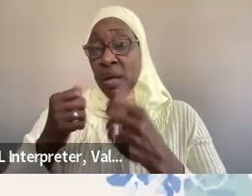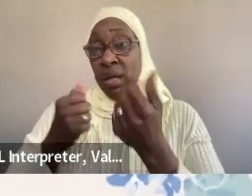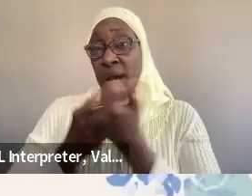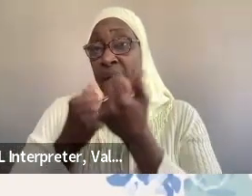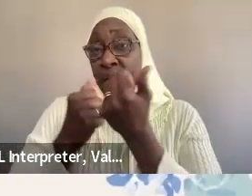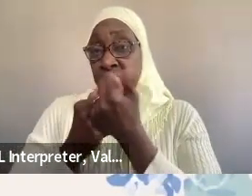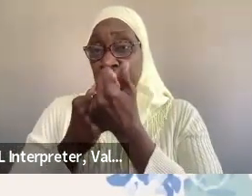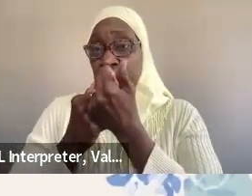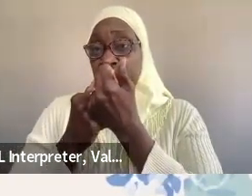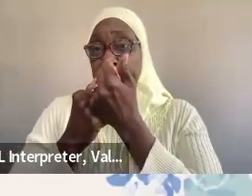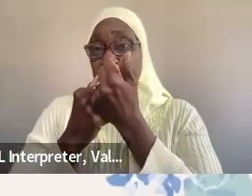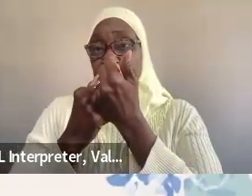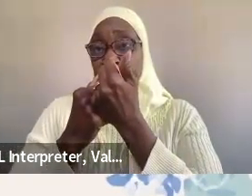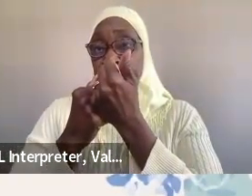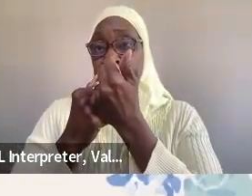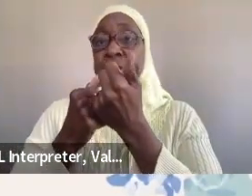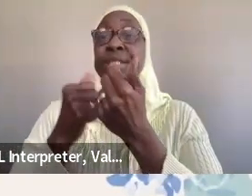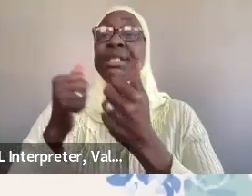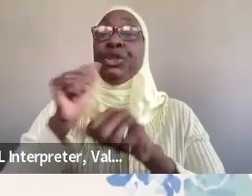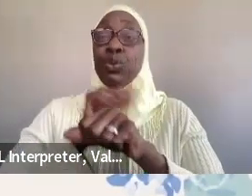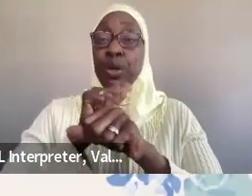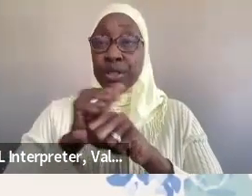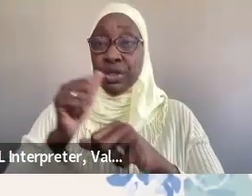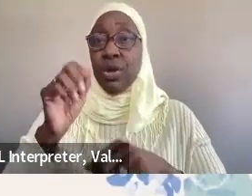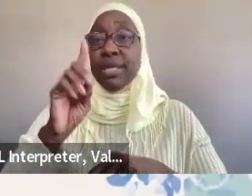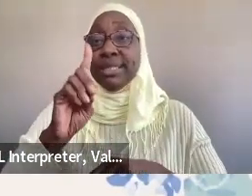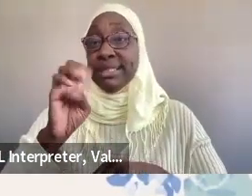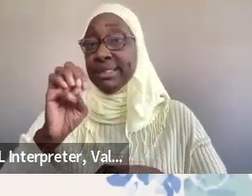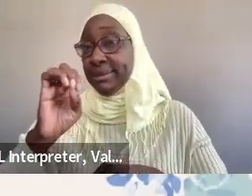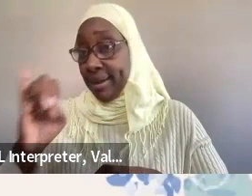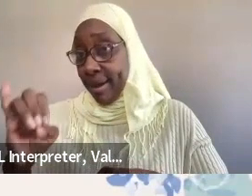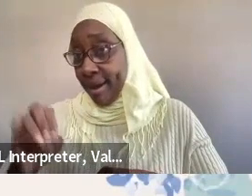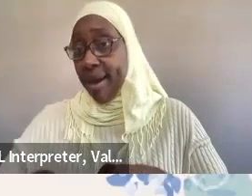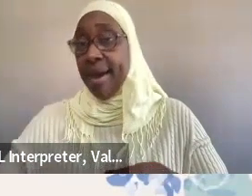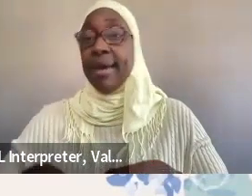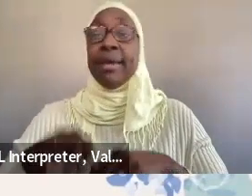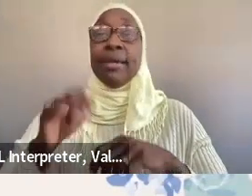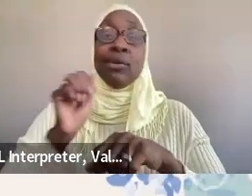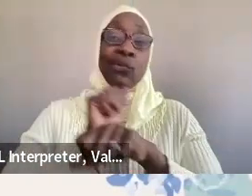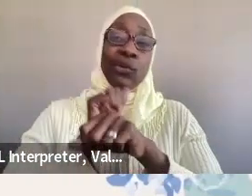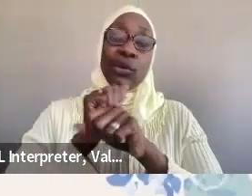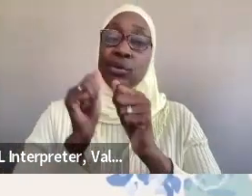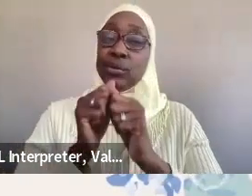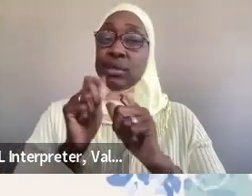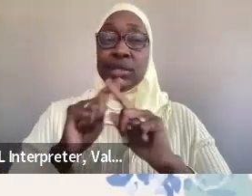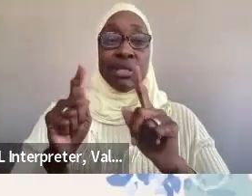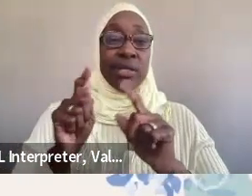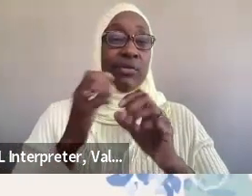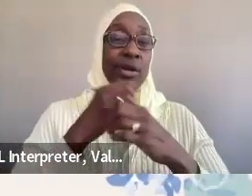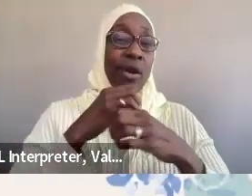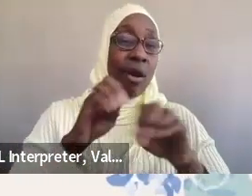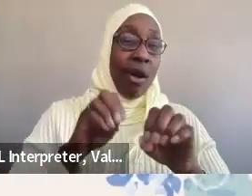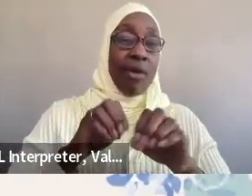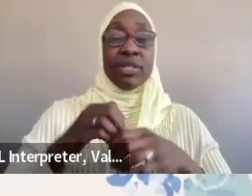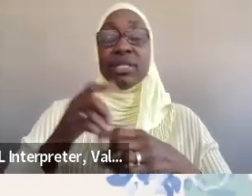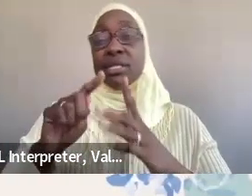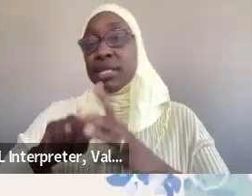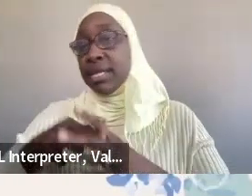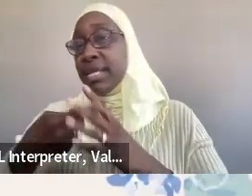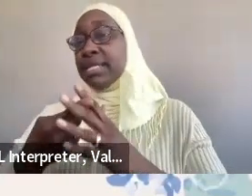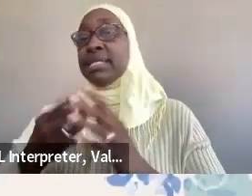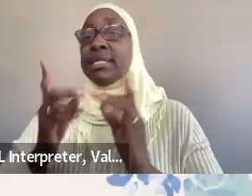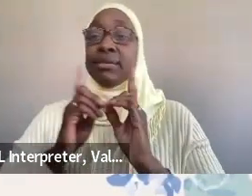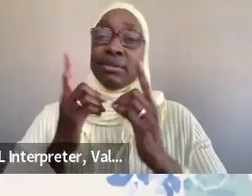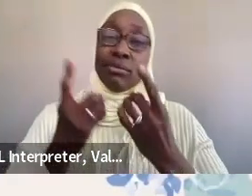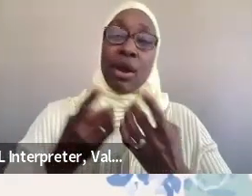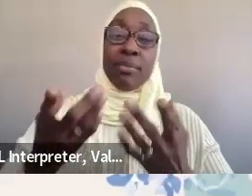and inclusion at Brown, working with different offices, initiatives, departments, other things happening on campus. And then the other thing that's really